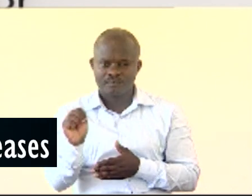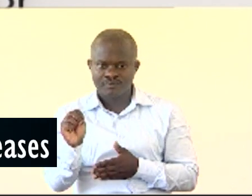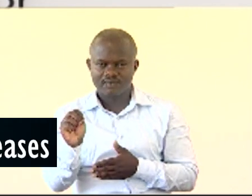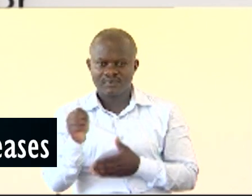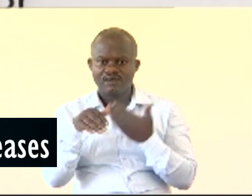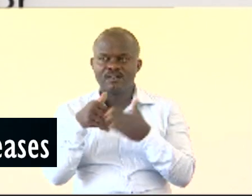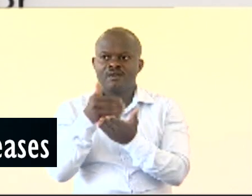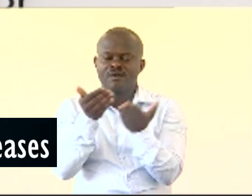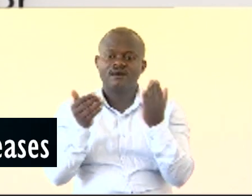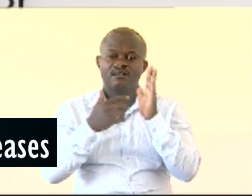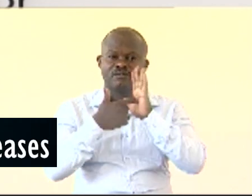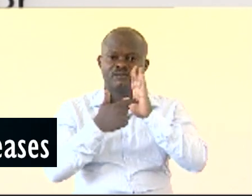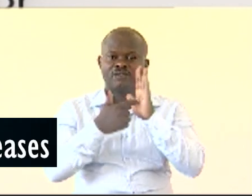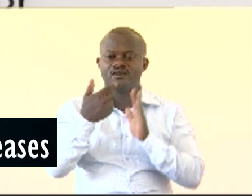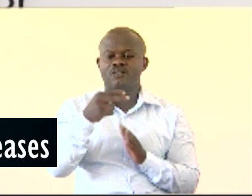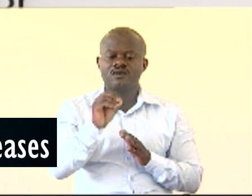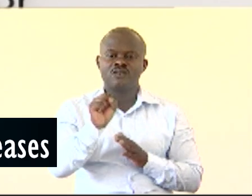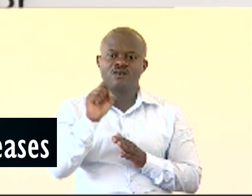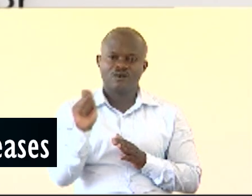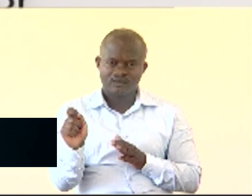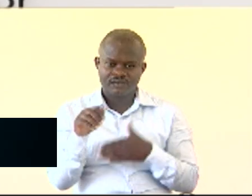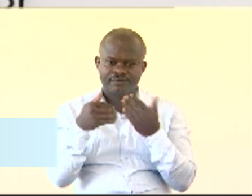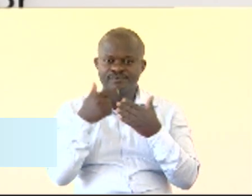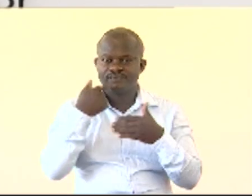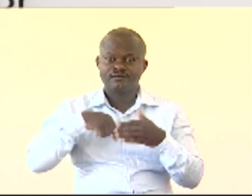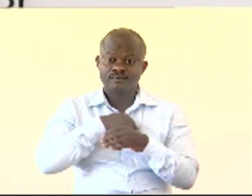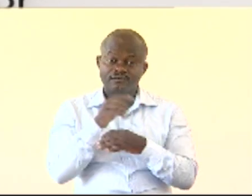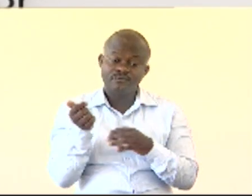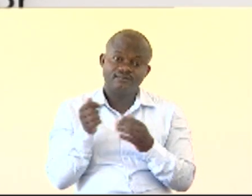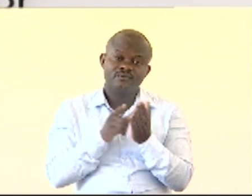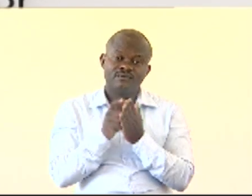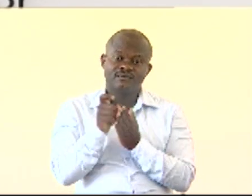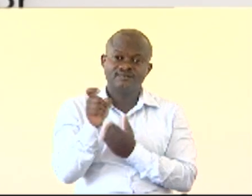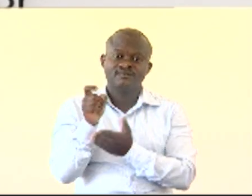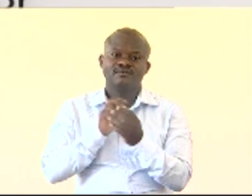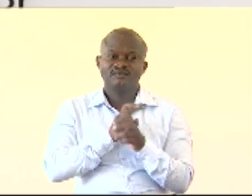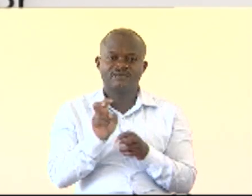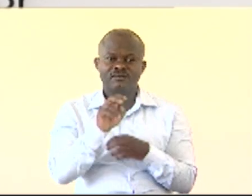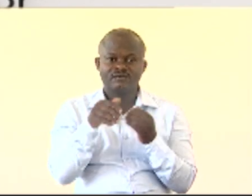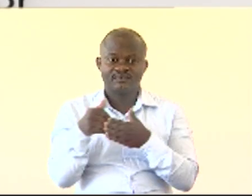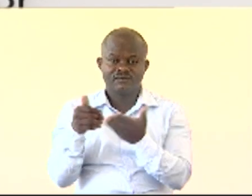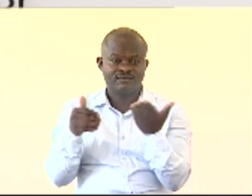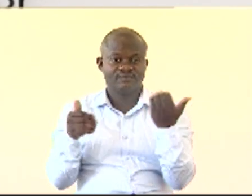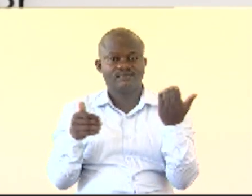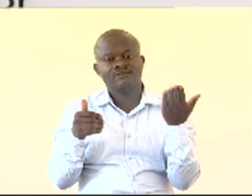are referred to as a host. As I mentioned, we talked about snails. They are good hosts of what you call